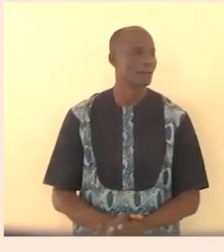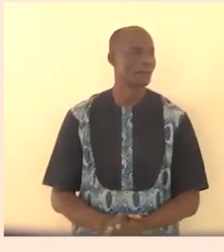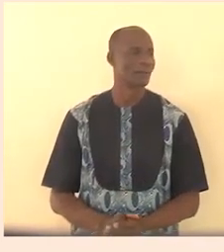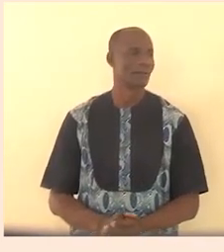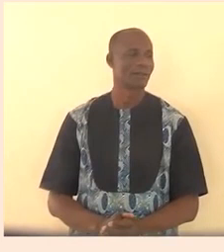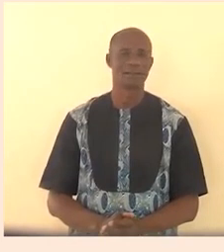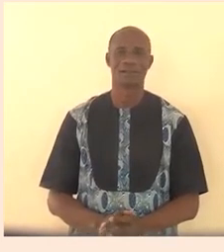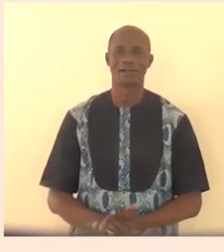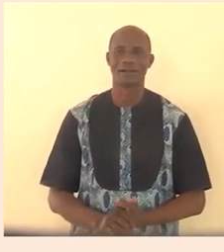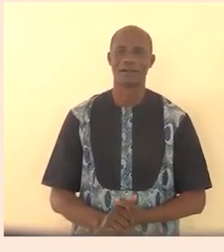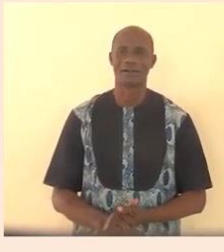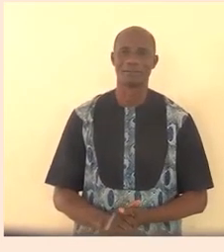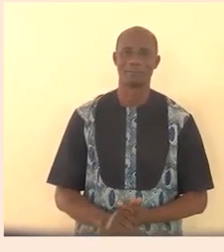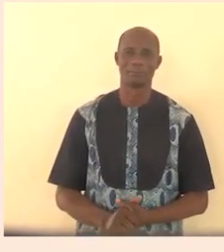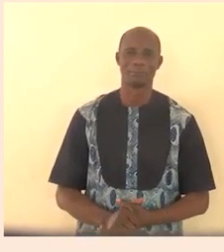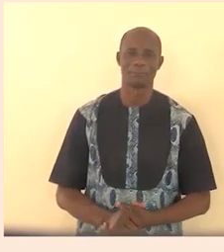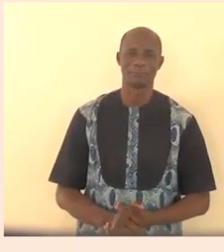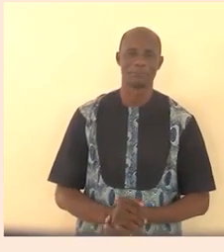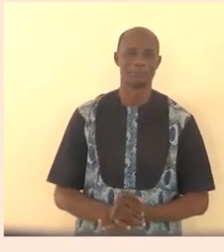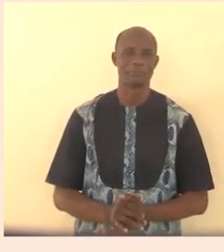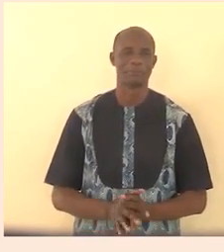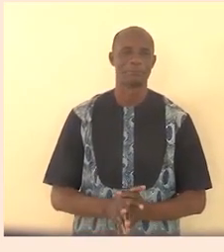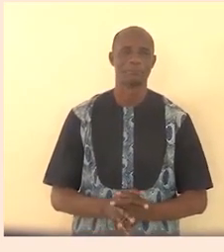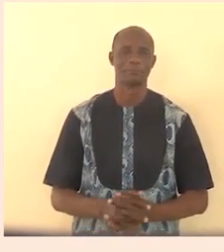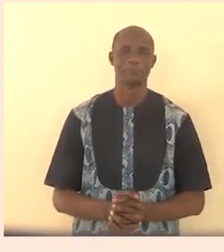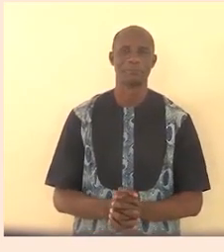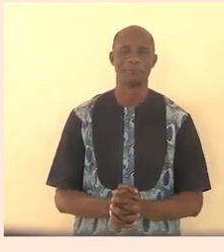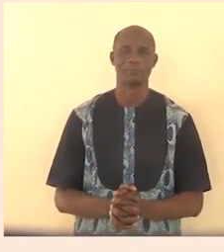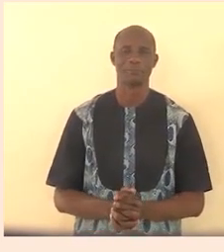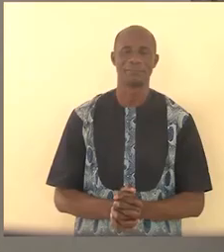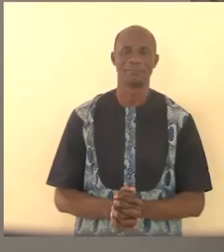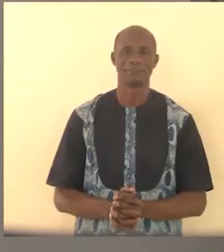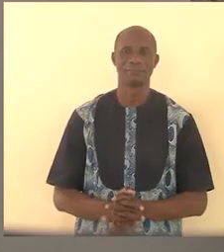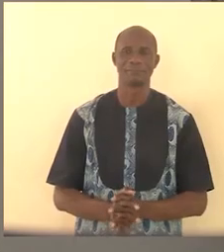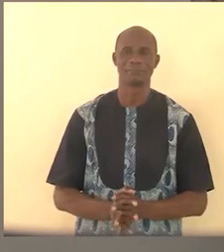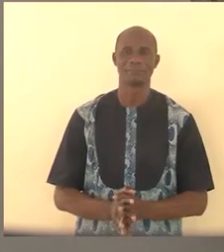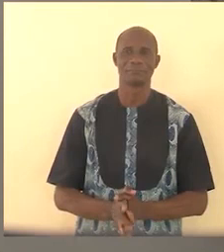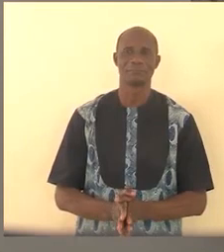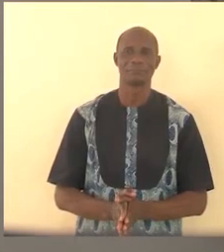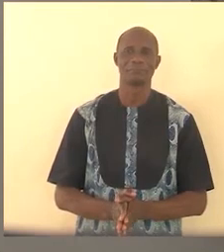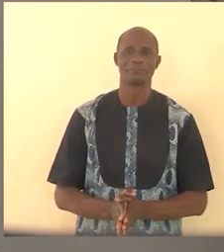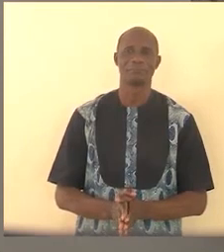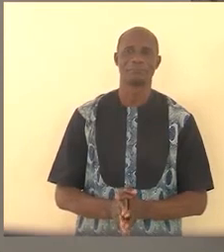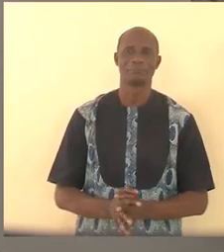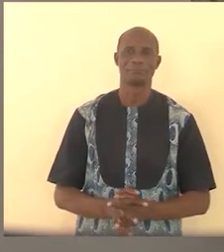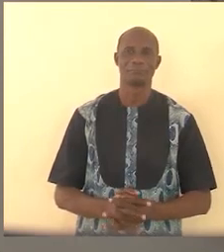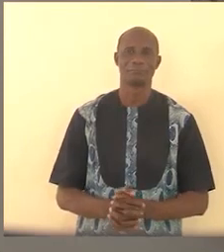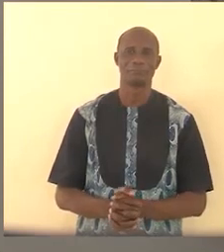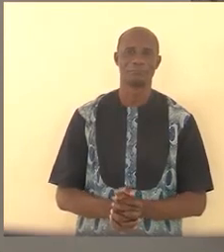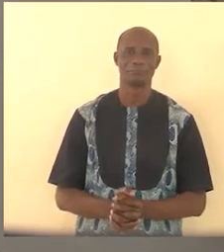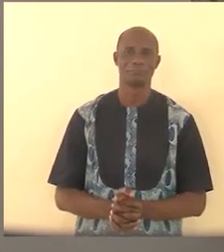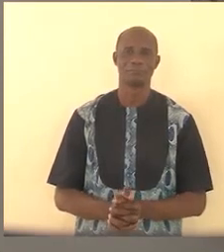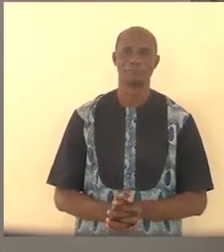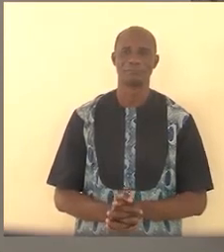You see yourself now. Chidebere, God's time. Virginius, as you people are not answering question